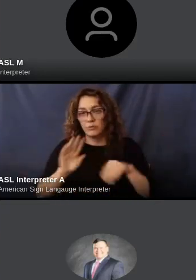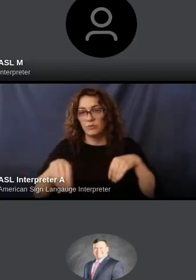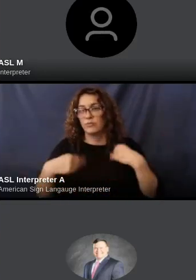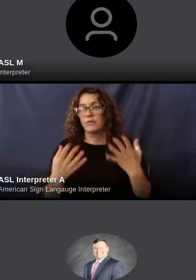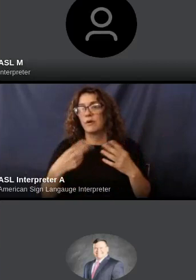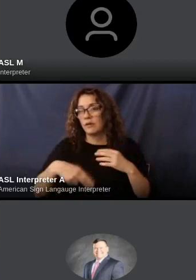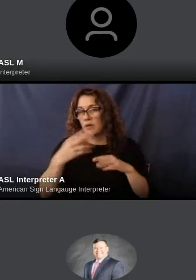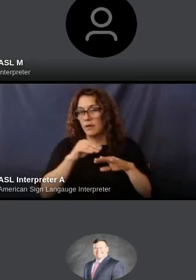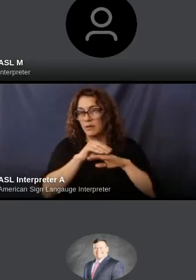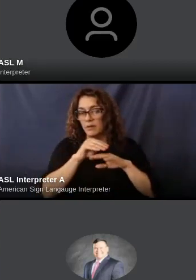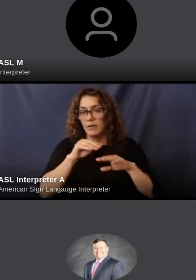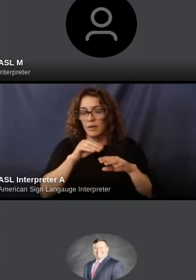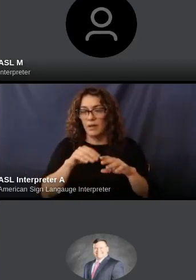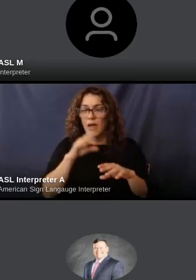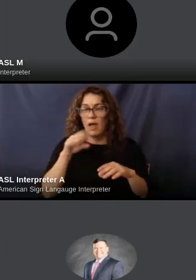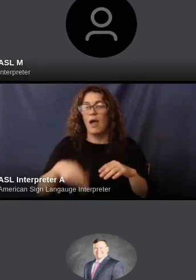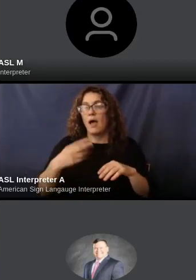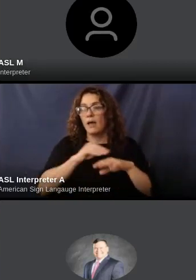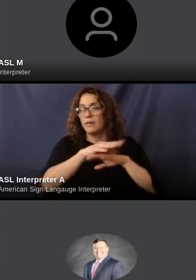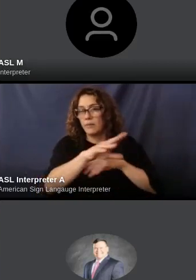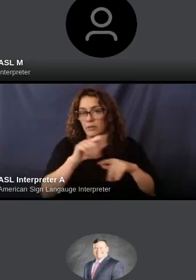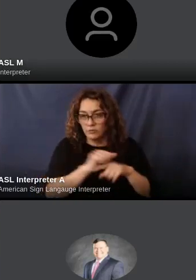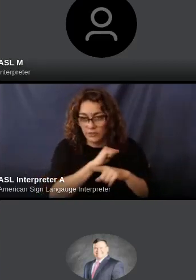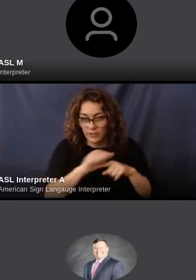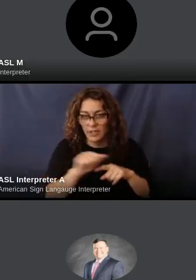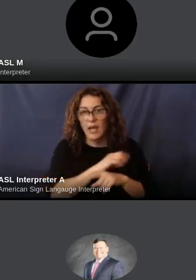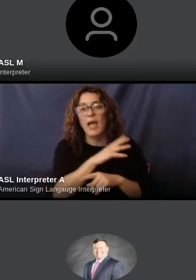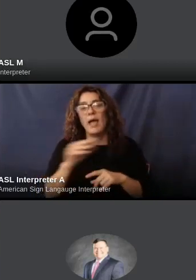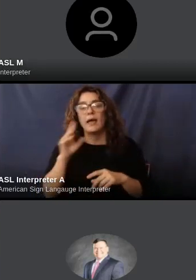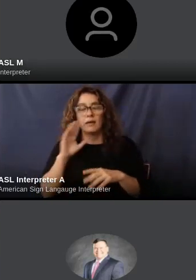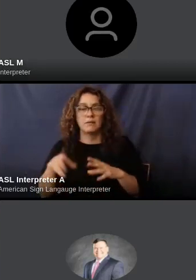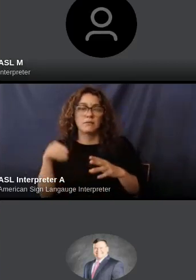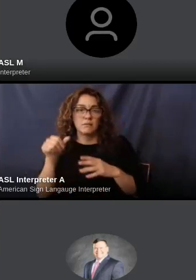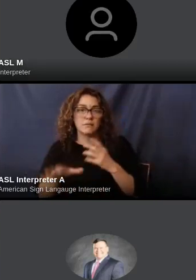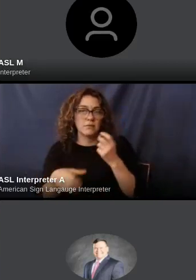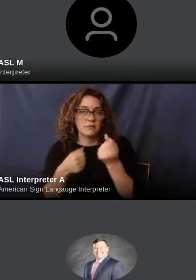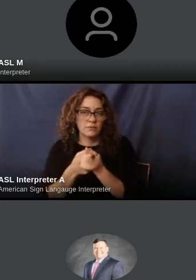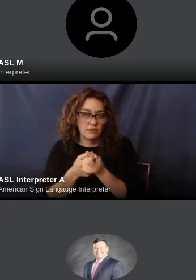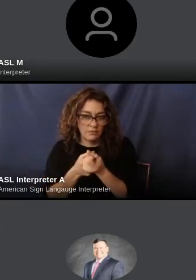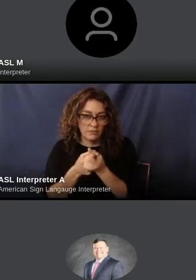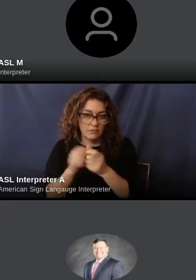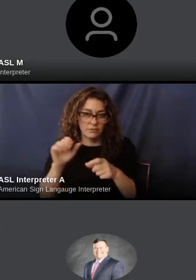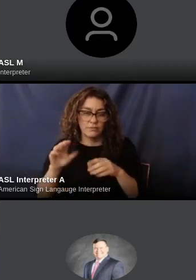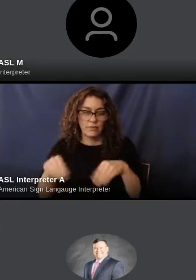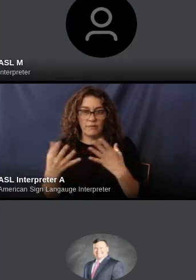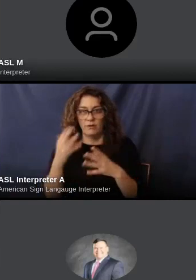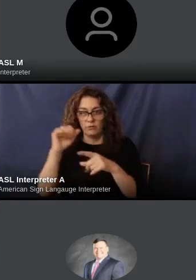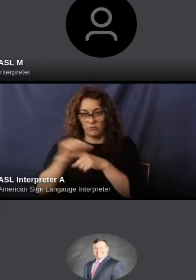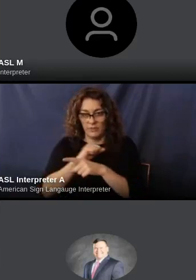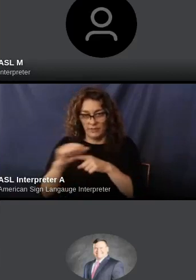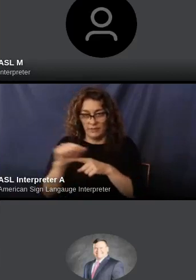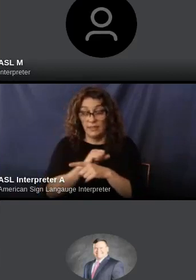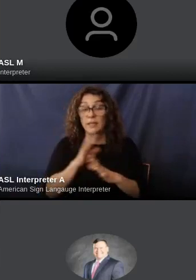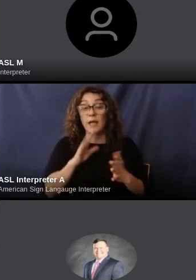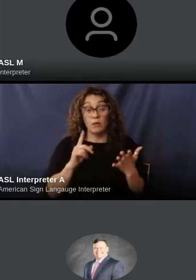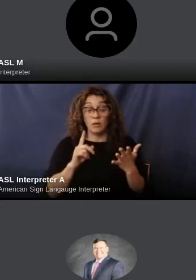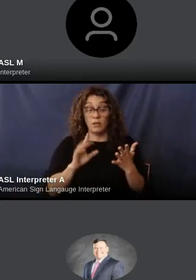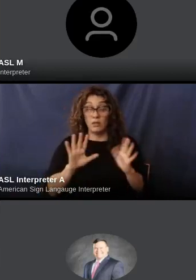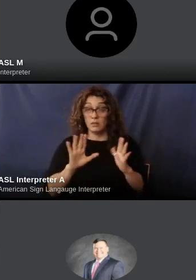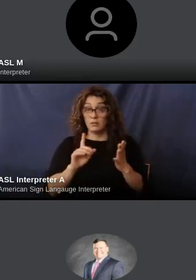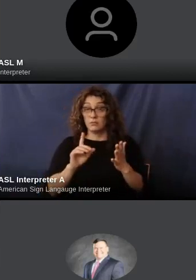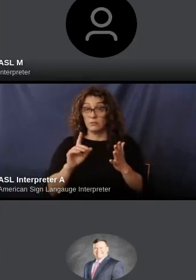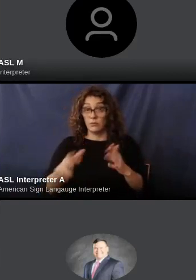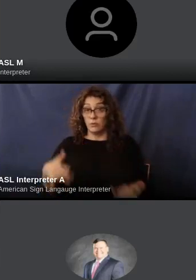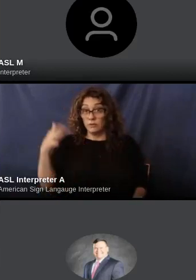to provide subsidized provider training. In some instances, there are some ESCs that have